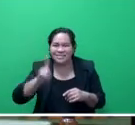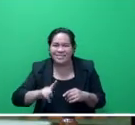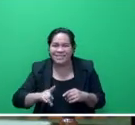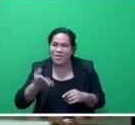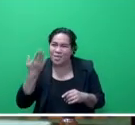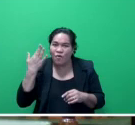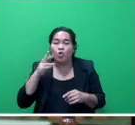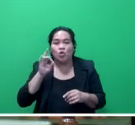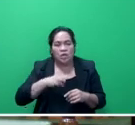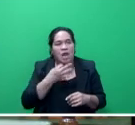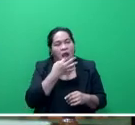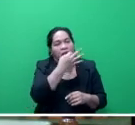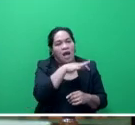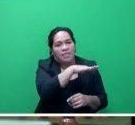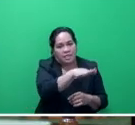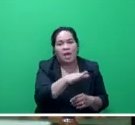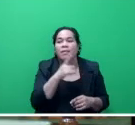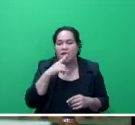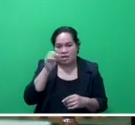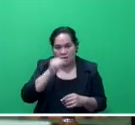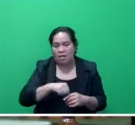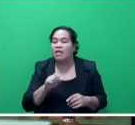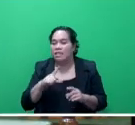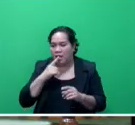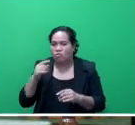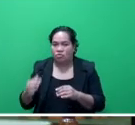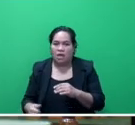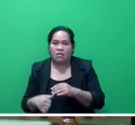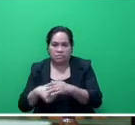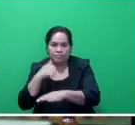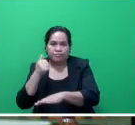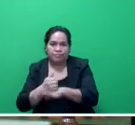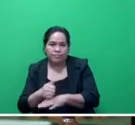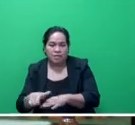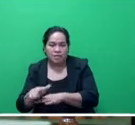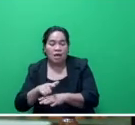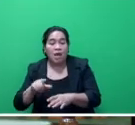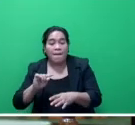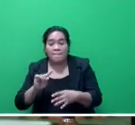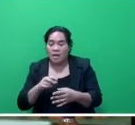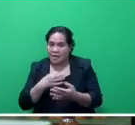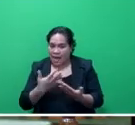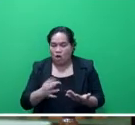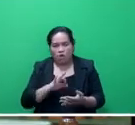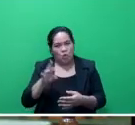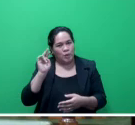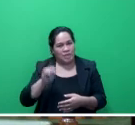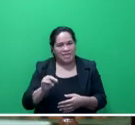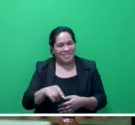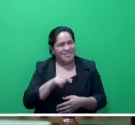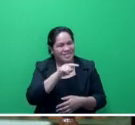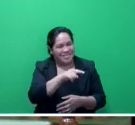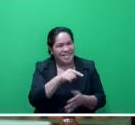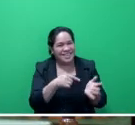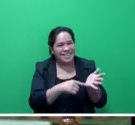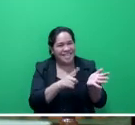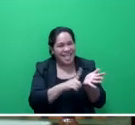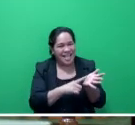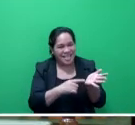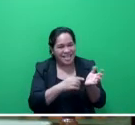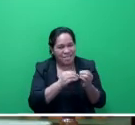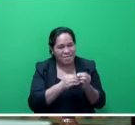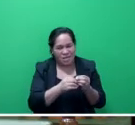will ensure faster service delivery to lessees and third parties will no longer need to obtain the consent of the Lands Department TLTB for